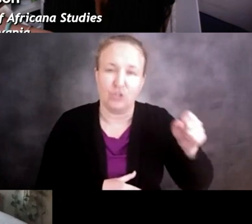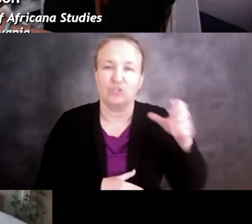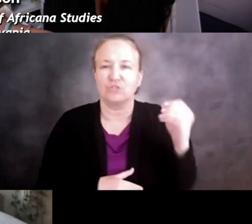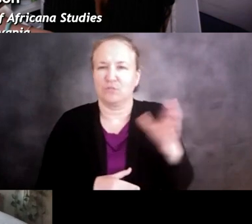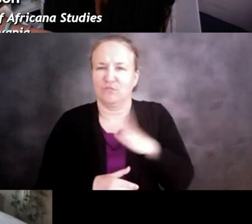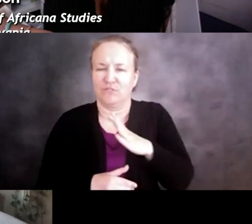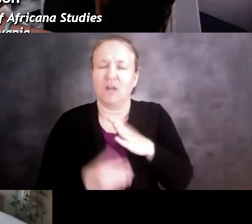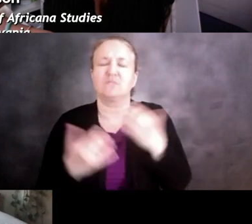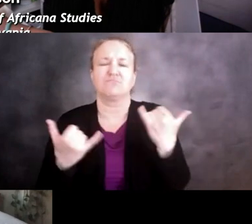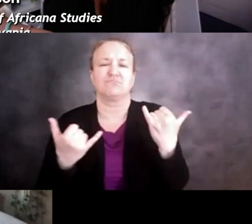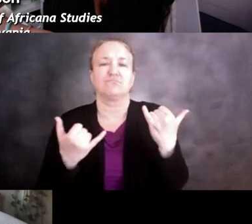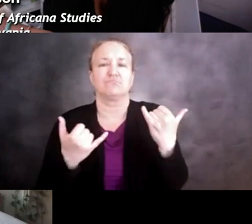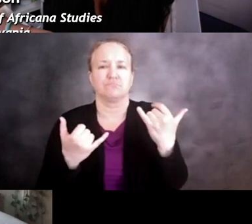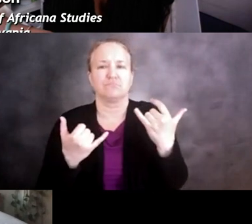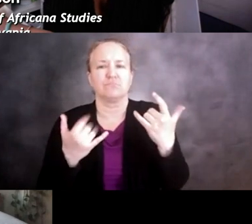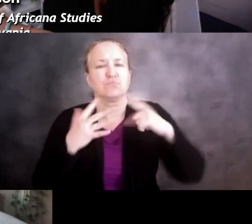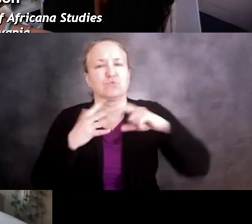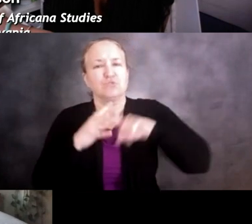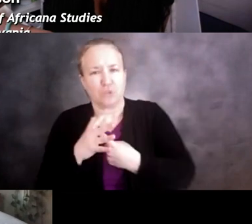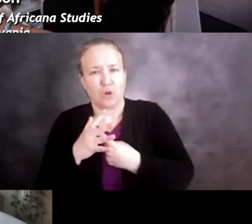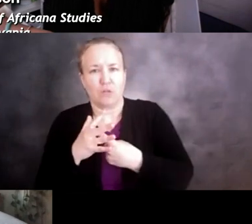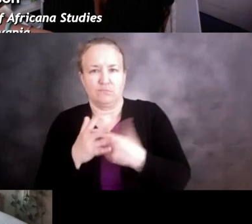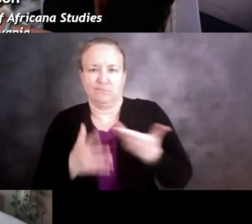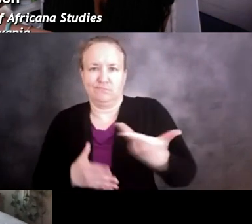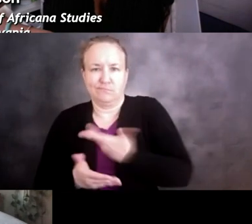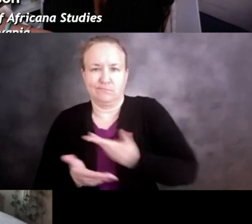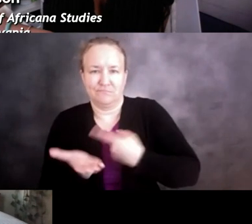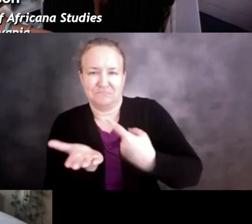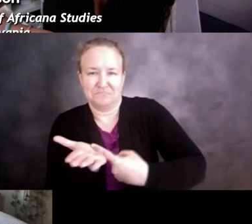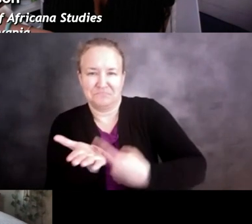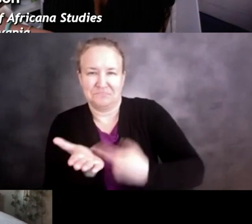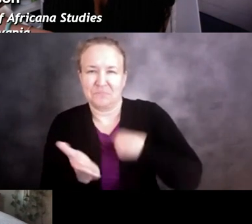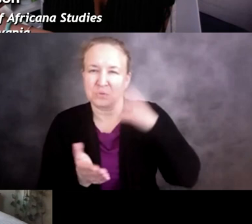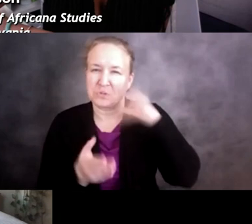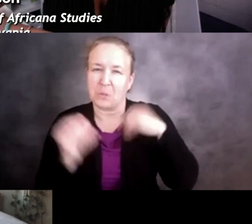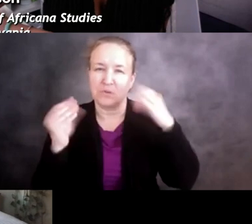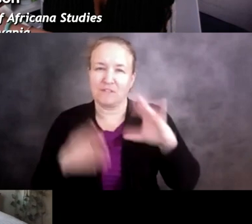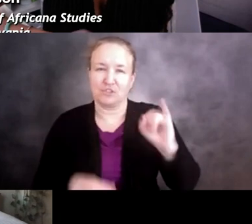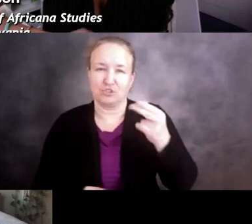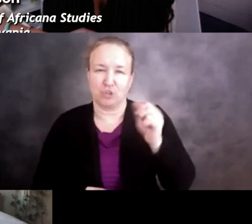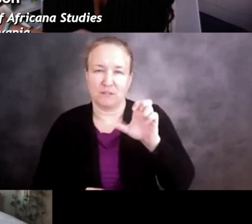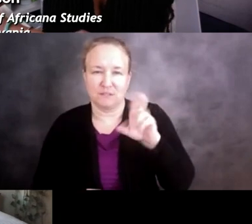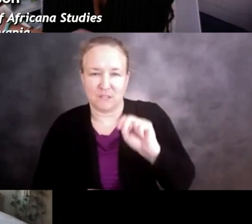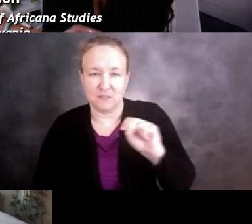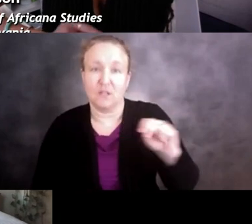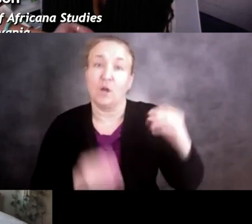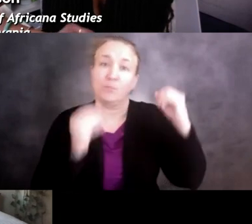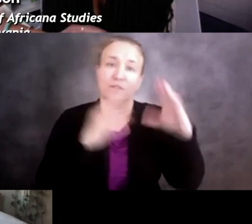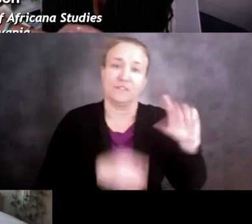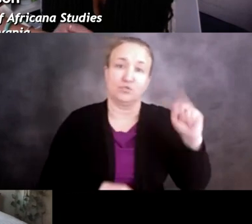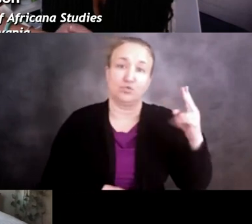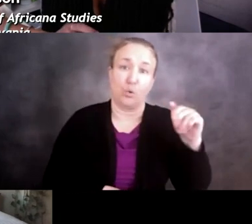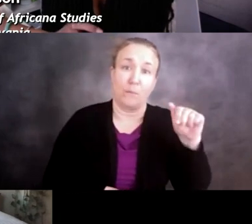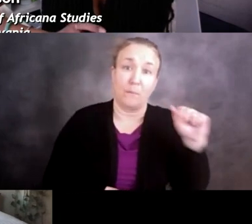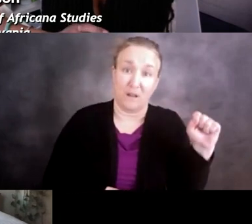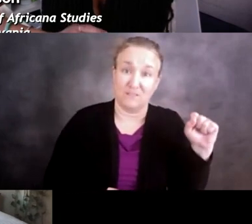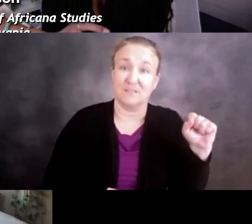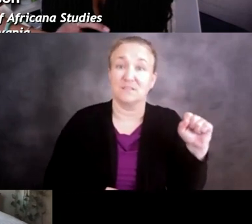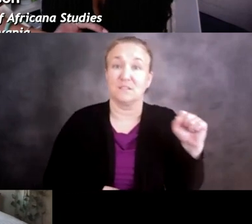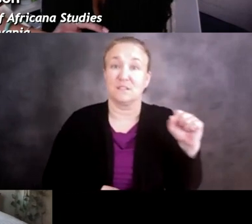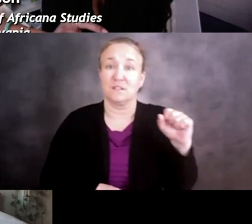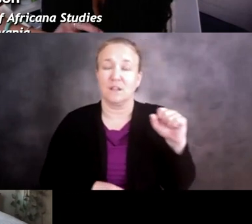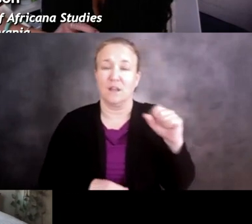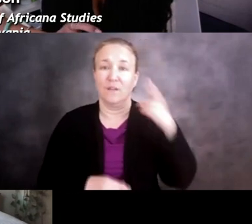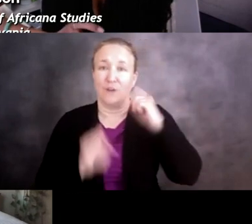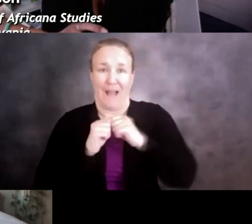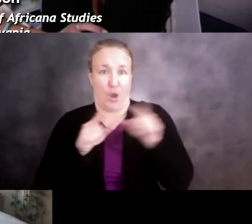start a little bit with talking amongst ourselves? So I know Professor Johnson and Professor Thomas, dance has been central to how you